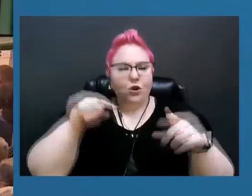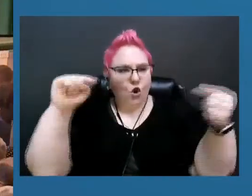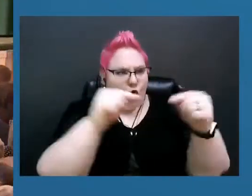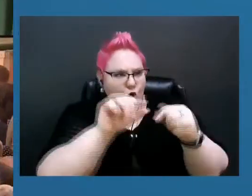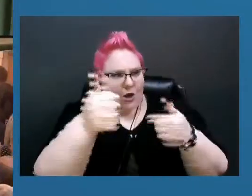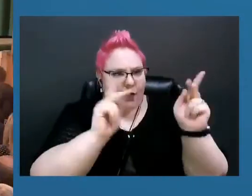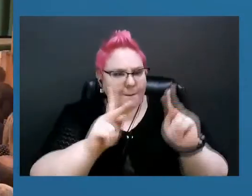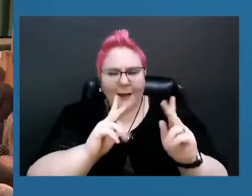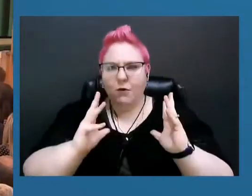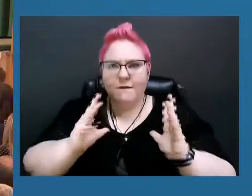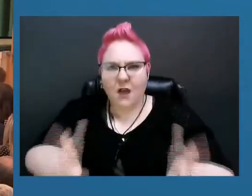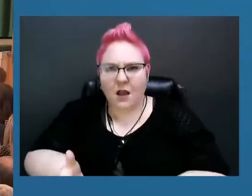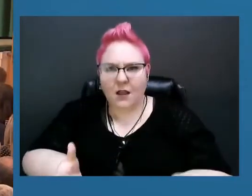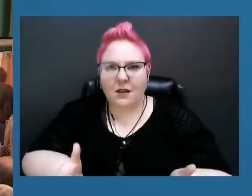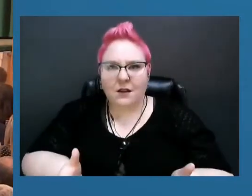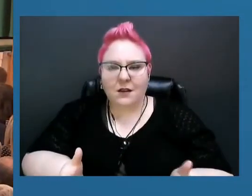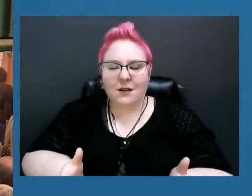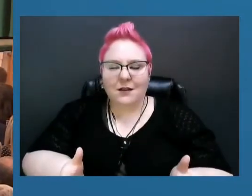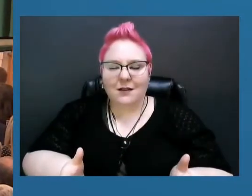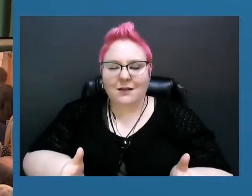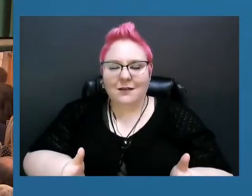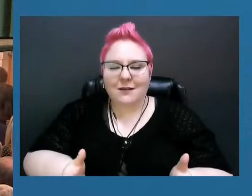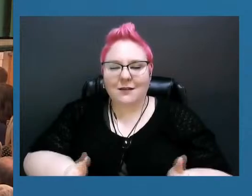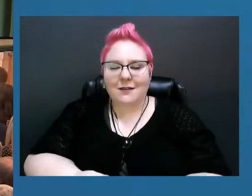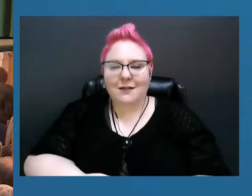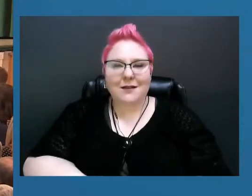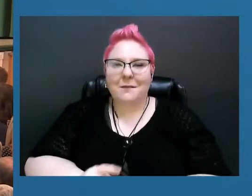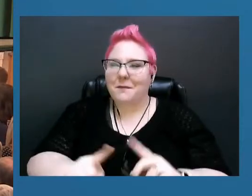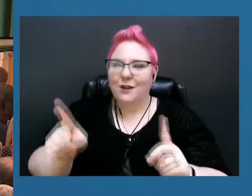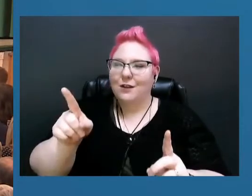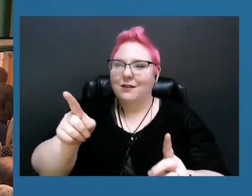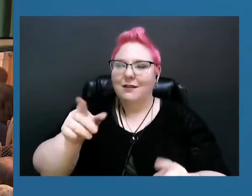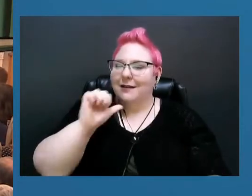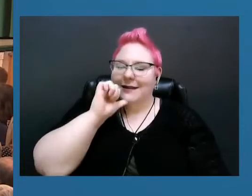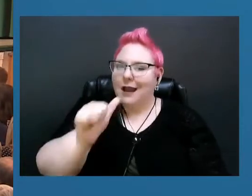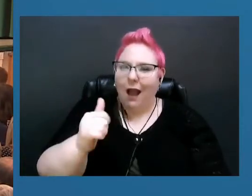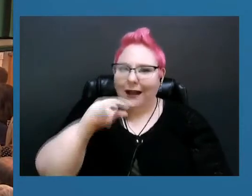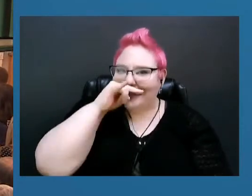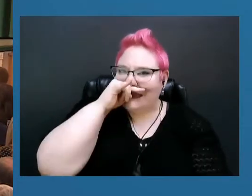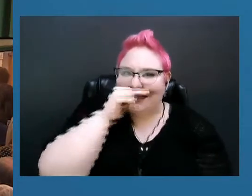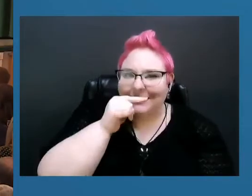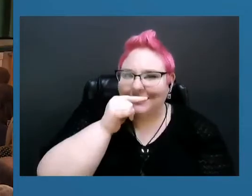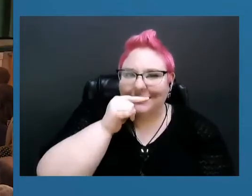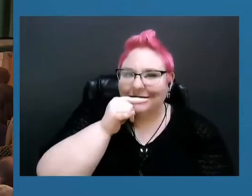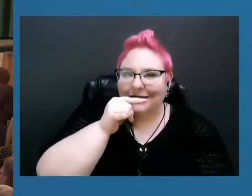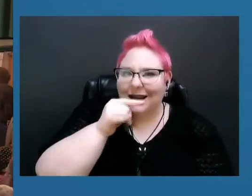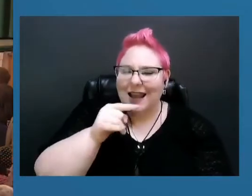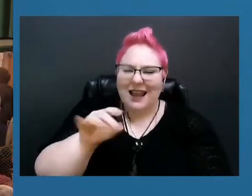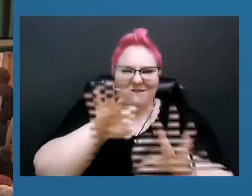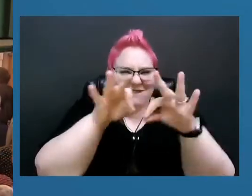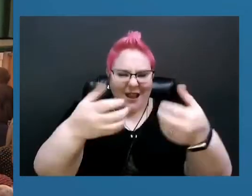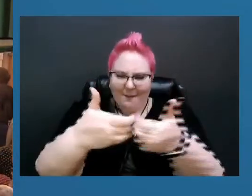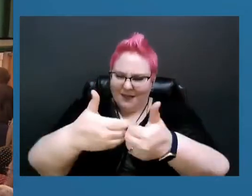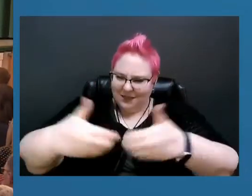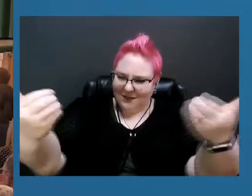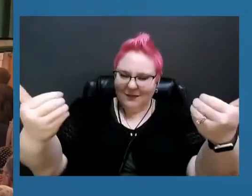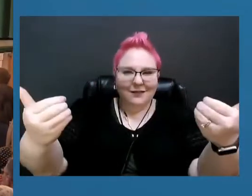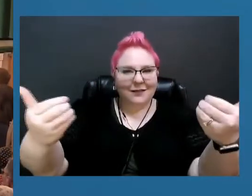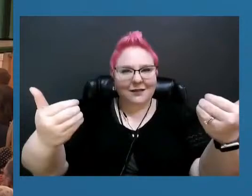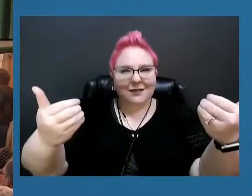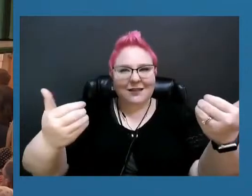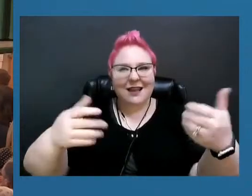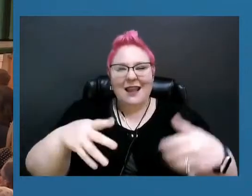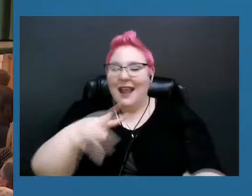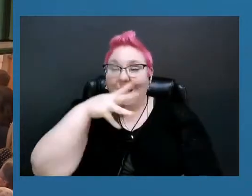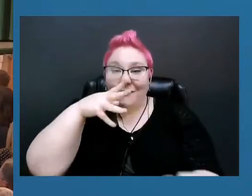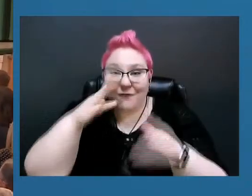That's okay. But you didn't say you're going to go after little kids and separate families and leave farmers